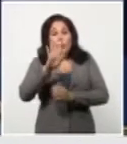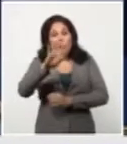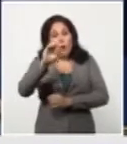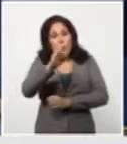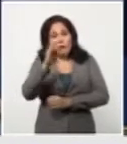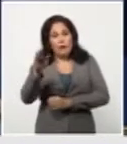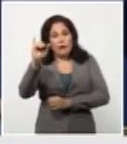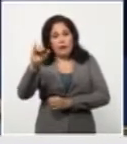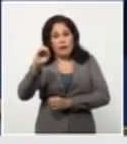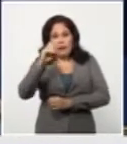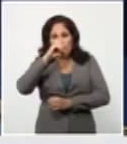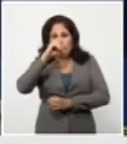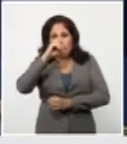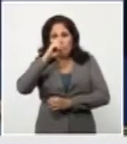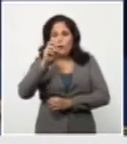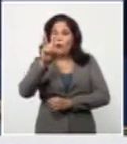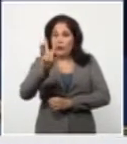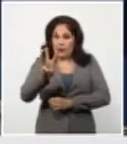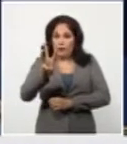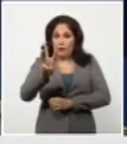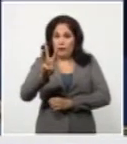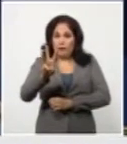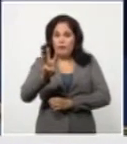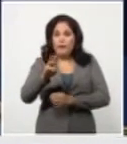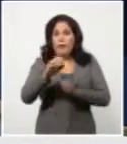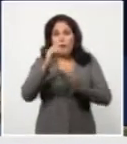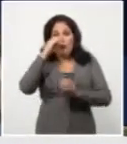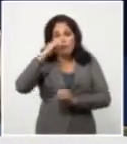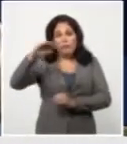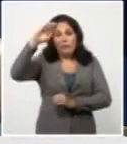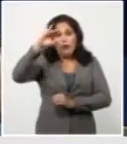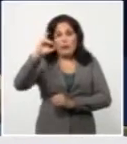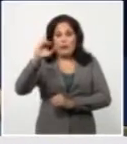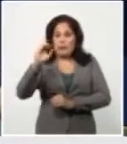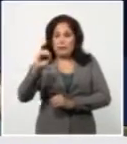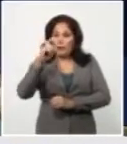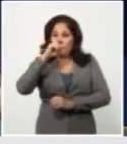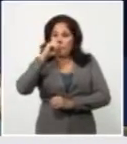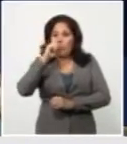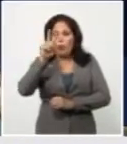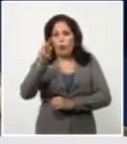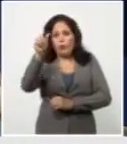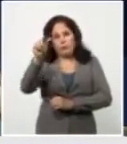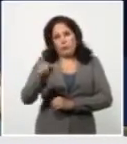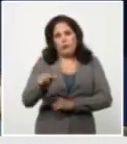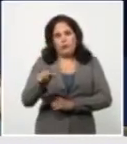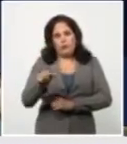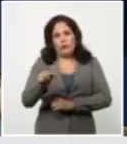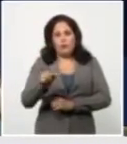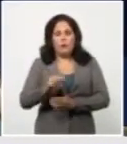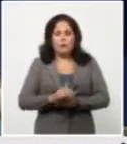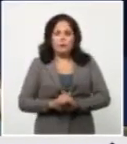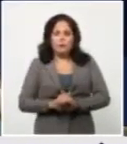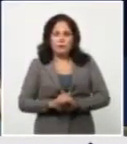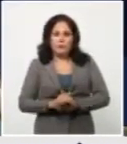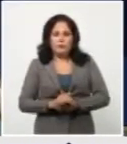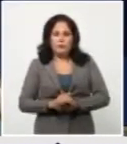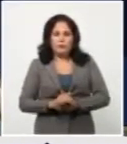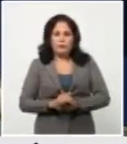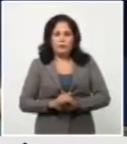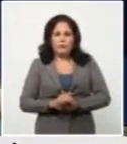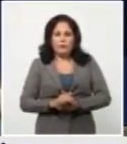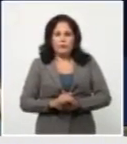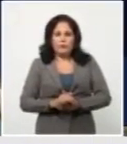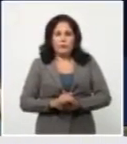By age groups, the group of under 40 years with 4 cases, 44.4%, the group of 40 to 60 years, 3 cases,